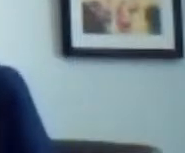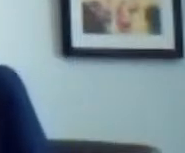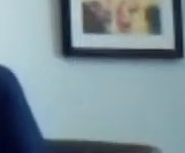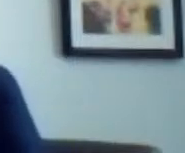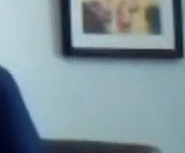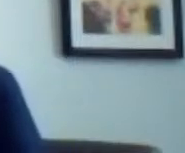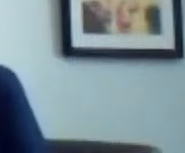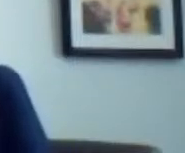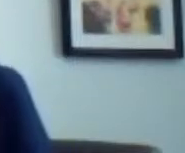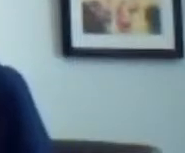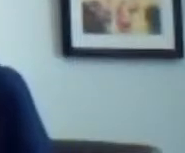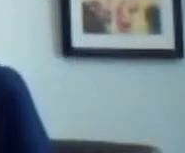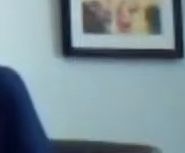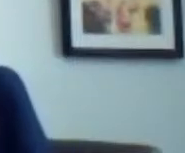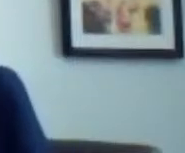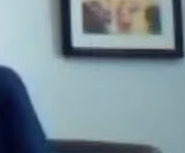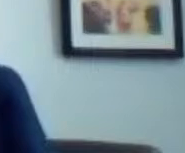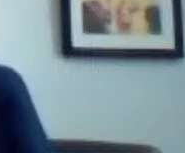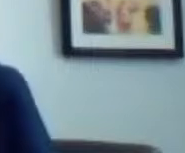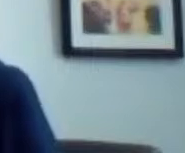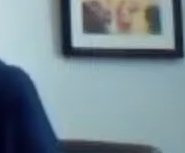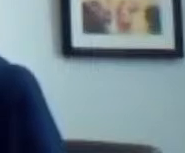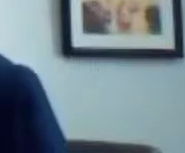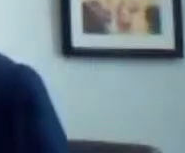reverted, and